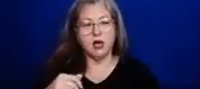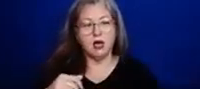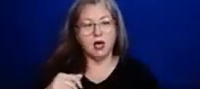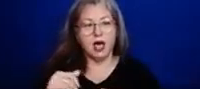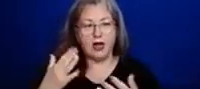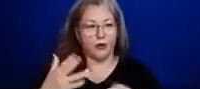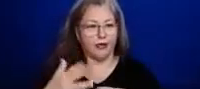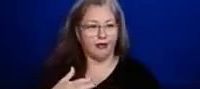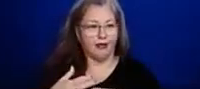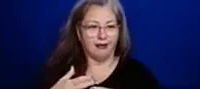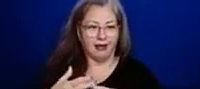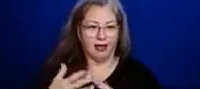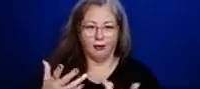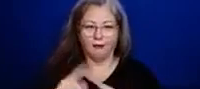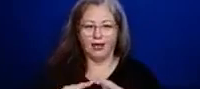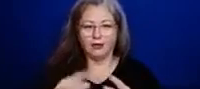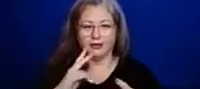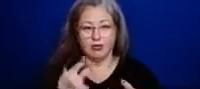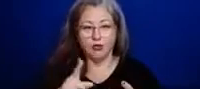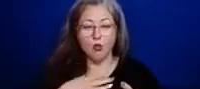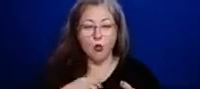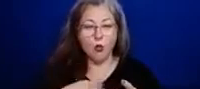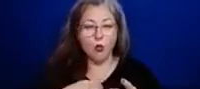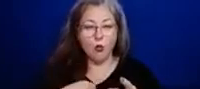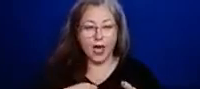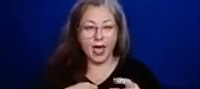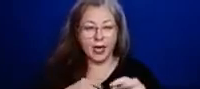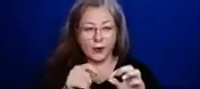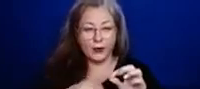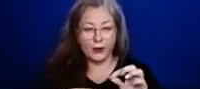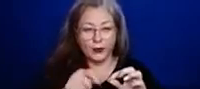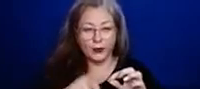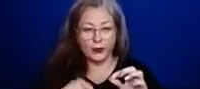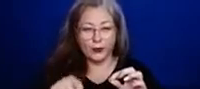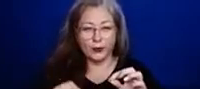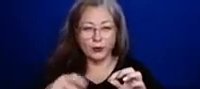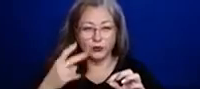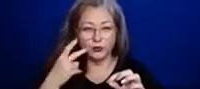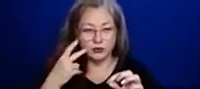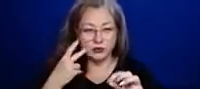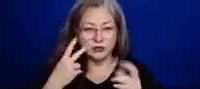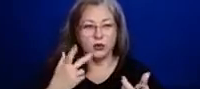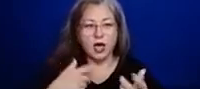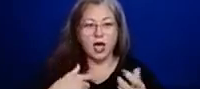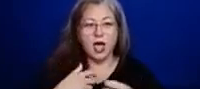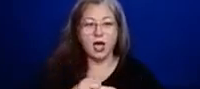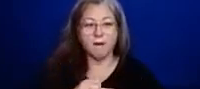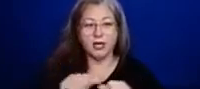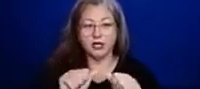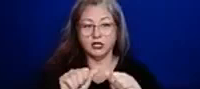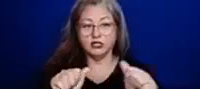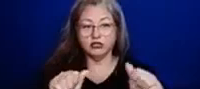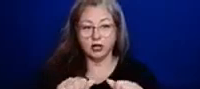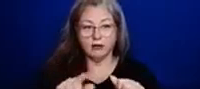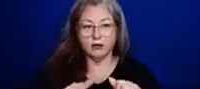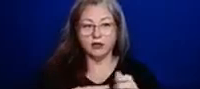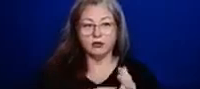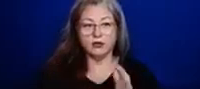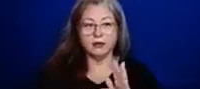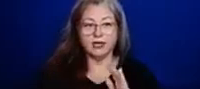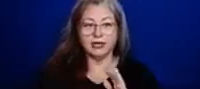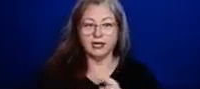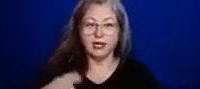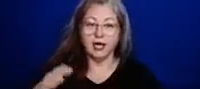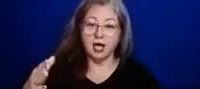I don't know the name of that, but those are the white things that you see. So I made the shape of